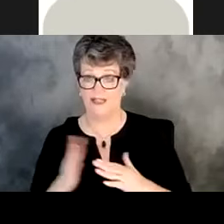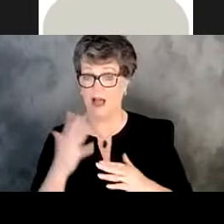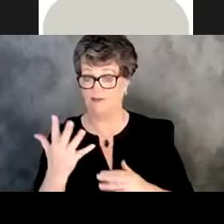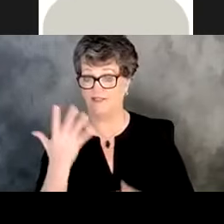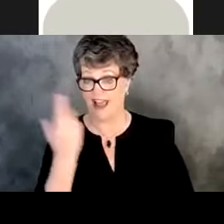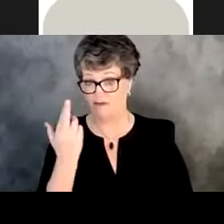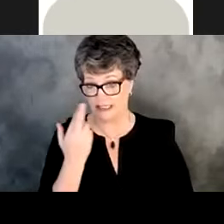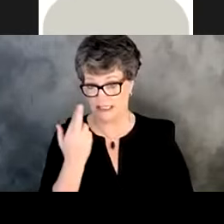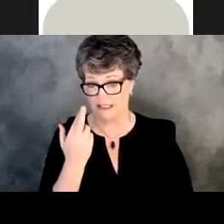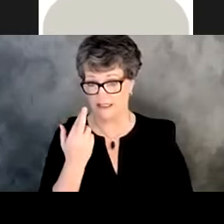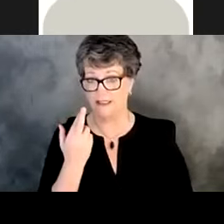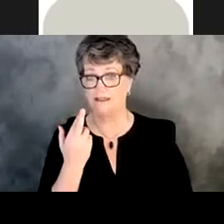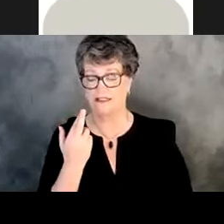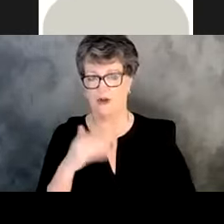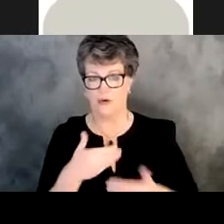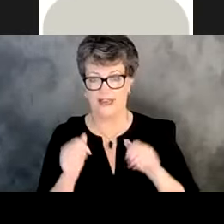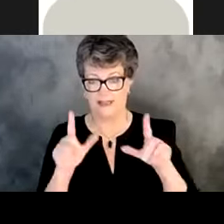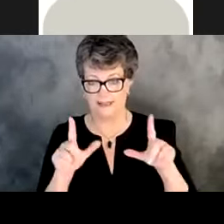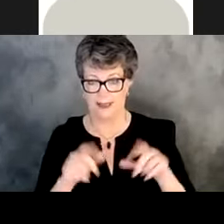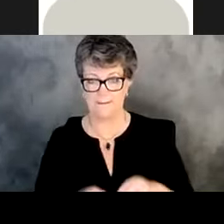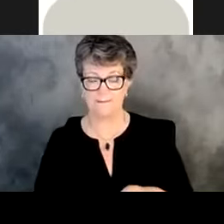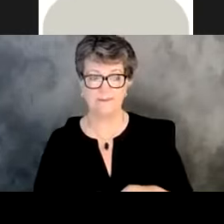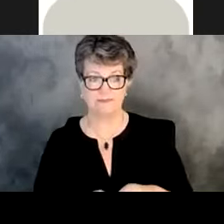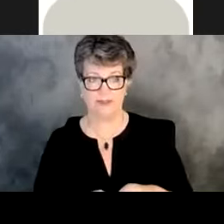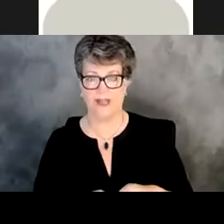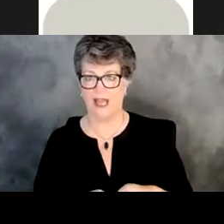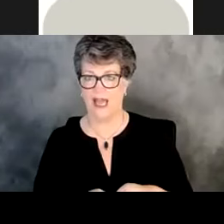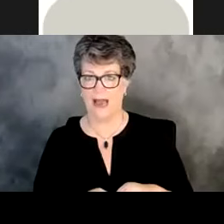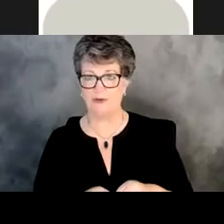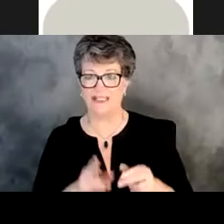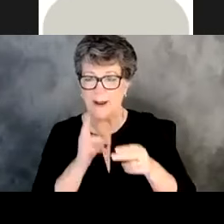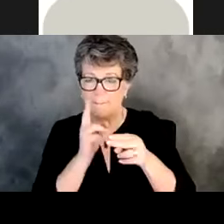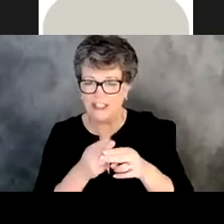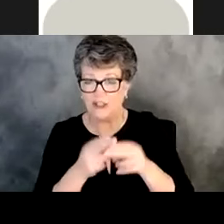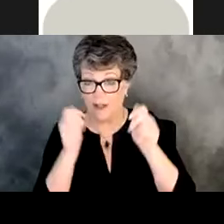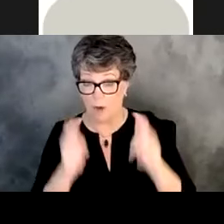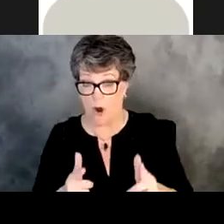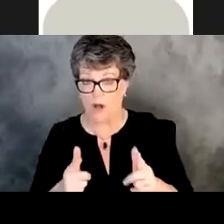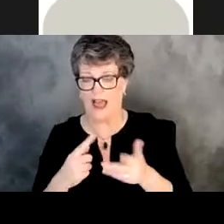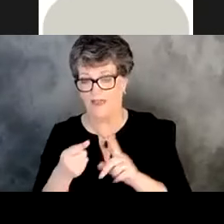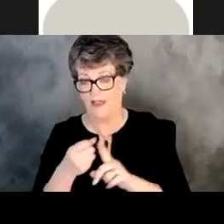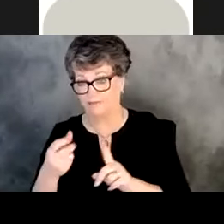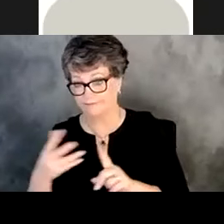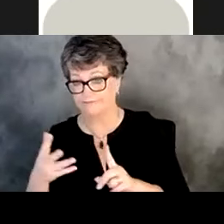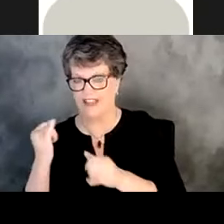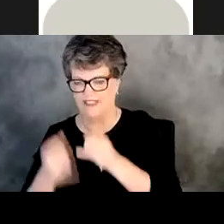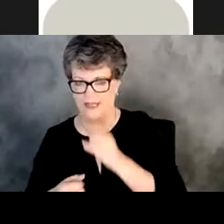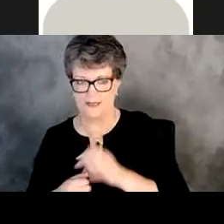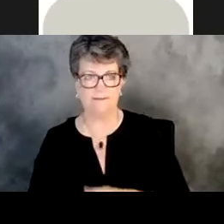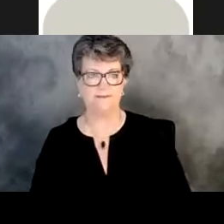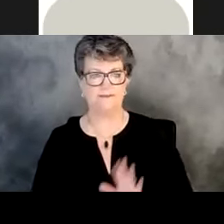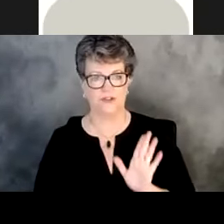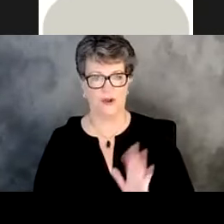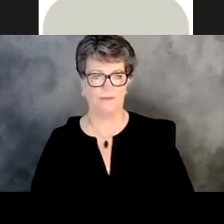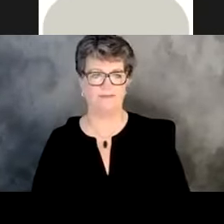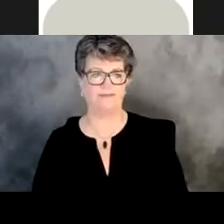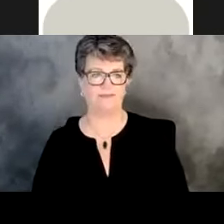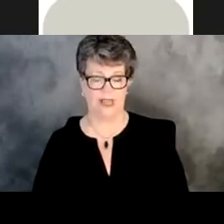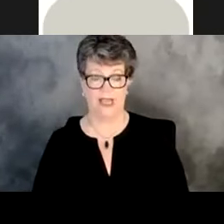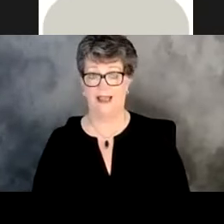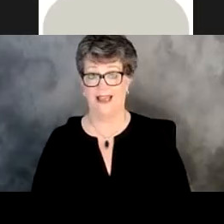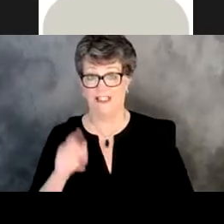here, if we go into the next slide, and I'm just going to mention them all and then talk about them at the end. So the beliefs that